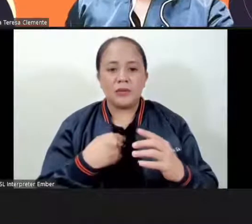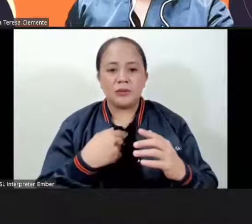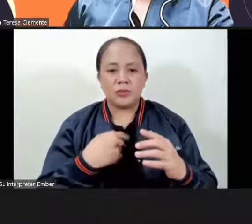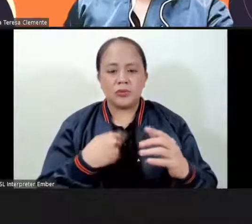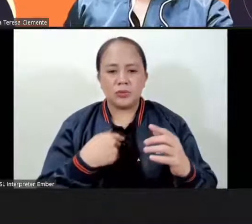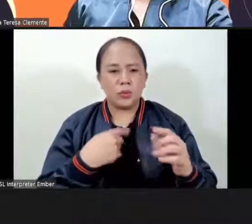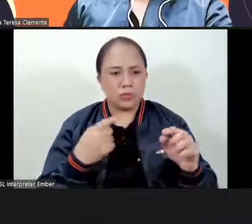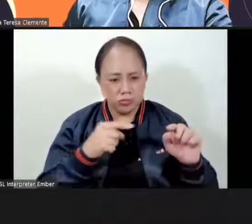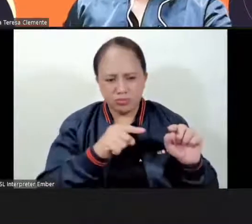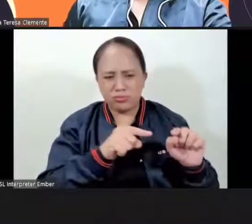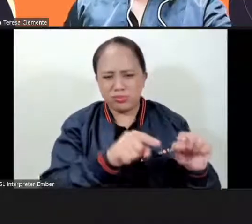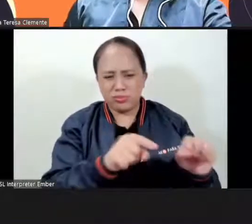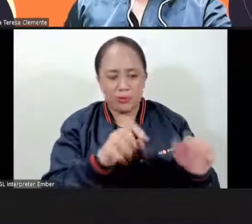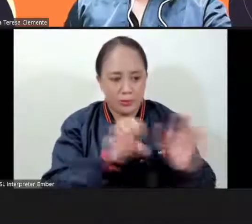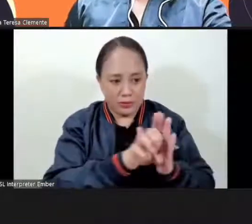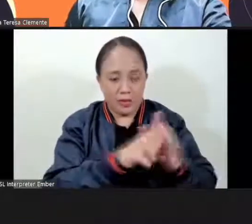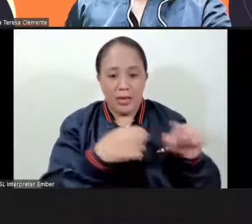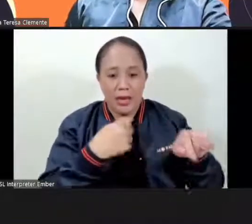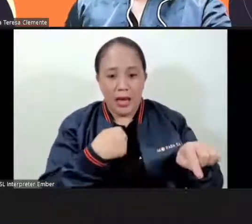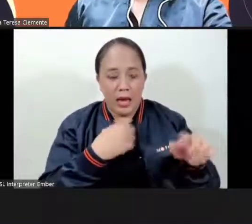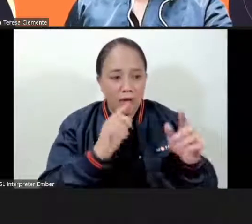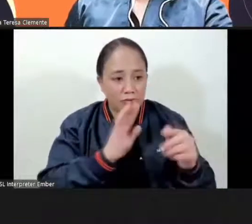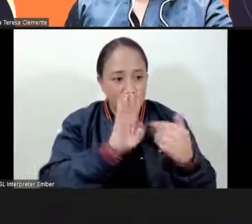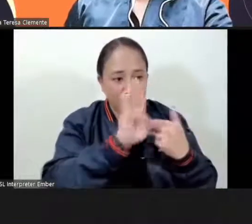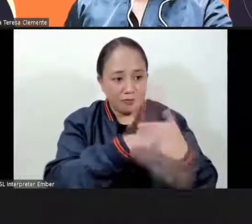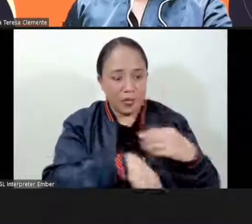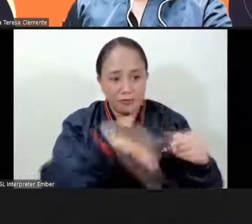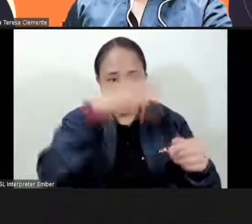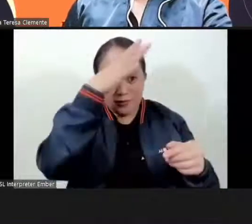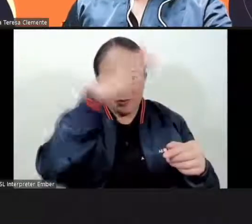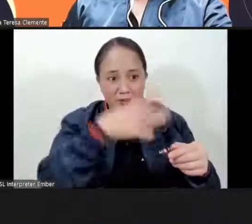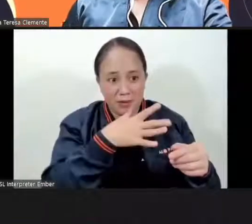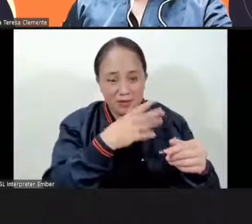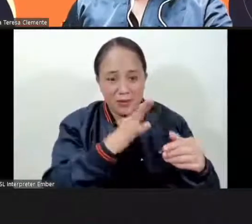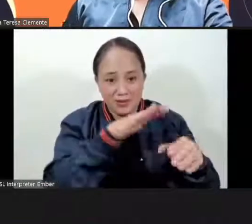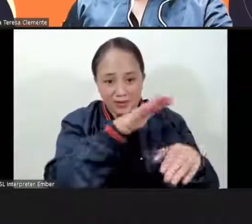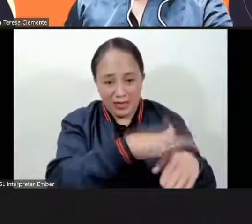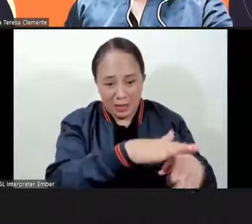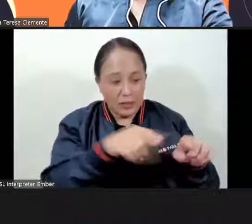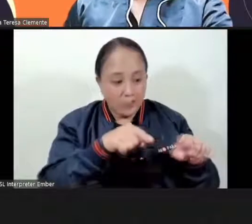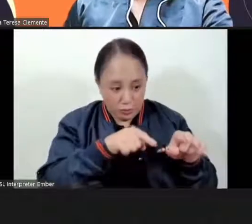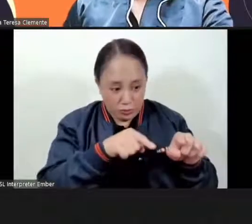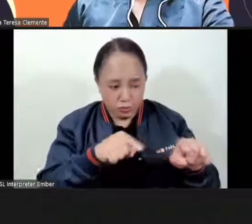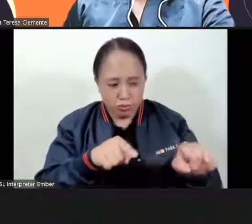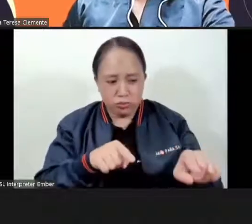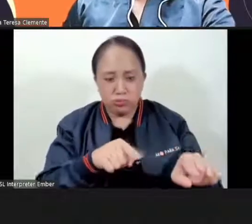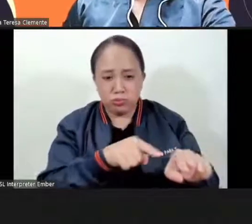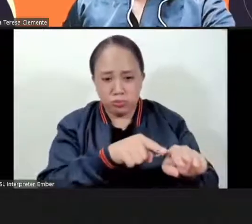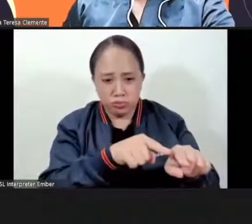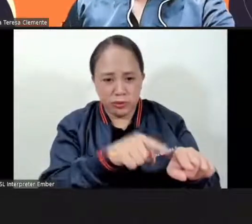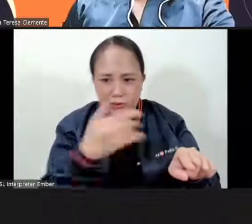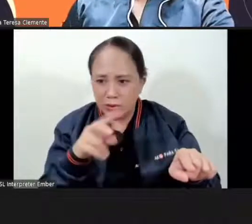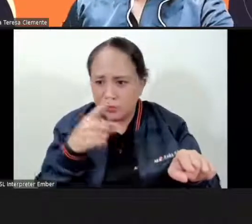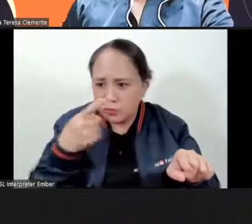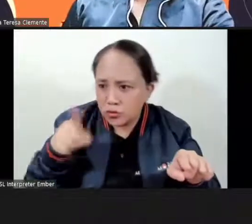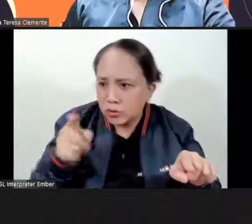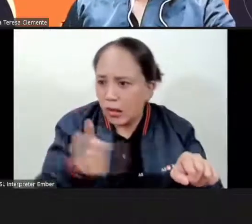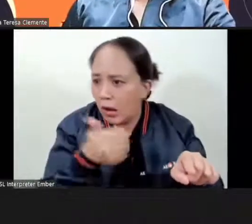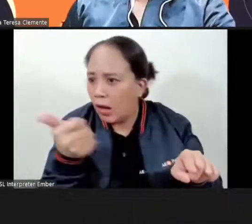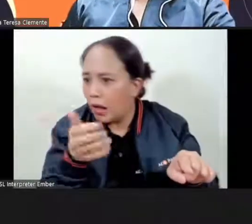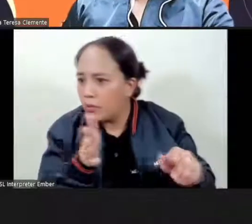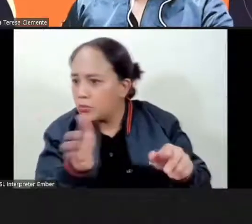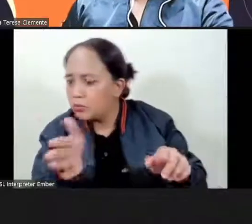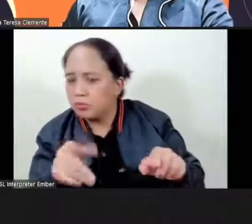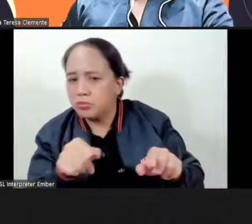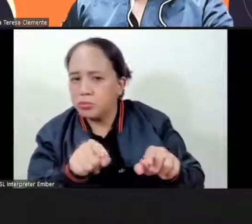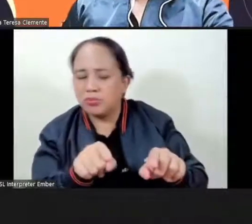no? Habang nagkakaroon ng reunification efforts of the child with the family, meron ka pa rin tinitingnan ng ibang anggulo